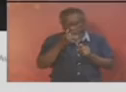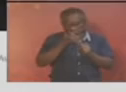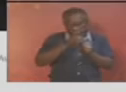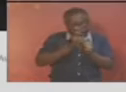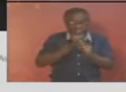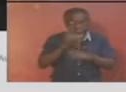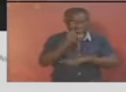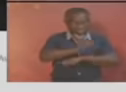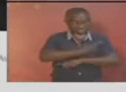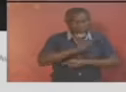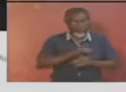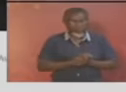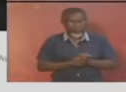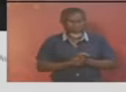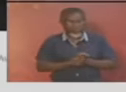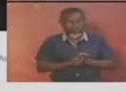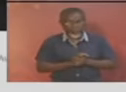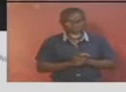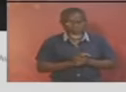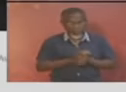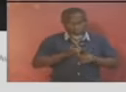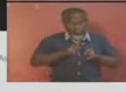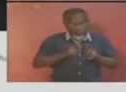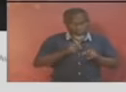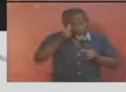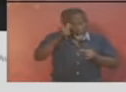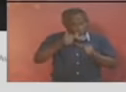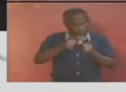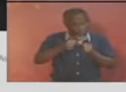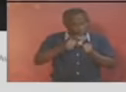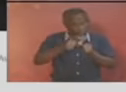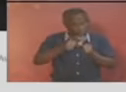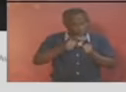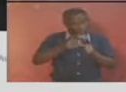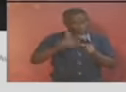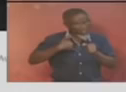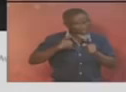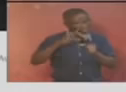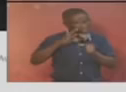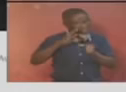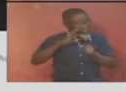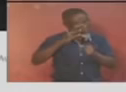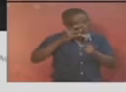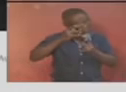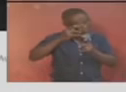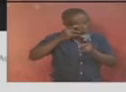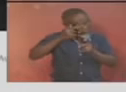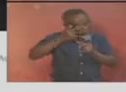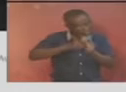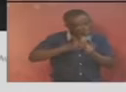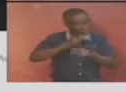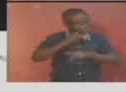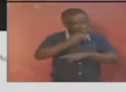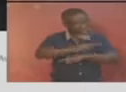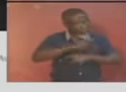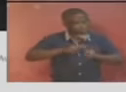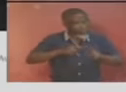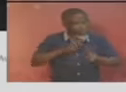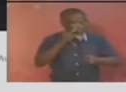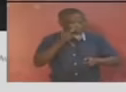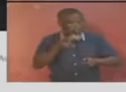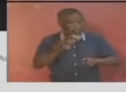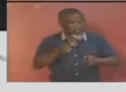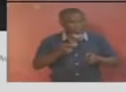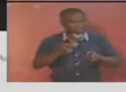Again, just to remind the population that even with that 7-day rolling average of 3 cases per day, we have accumulated in excess